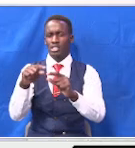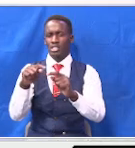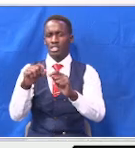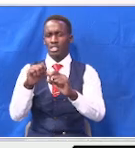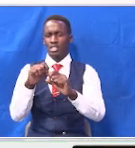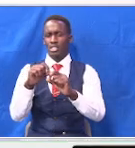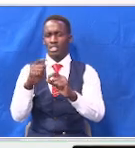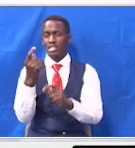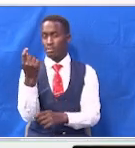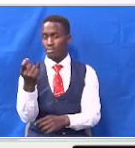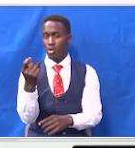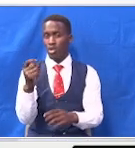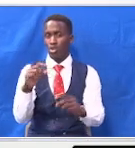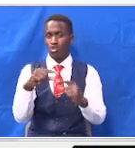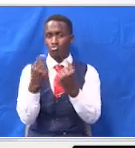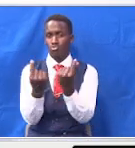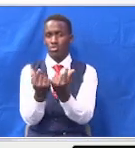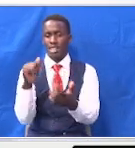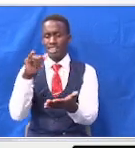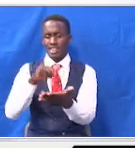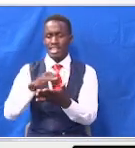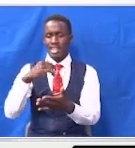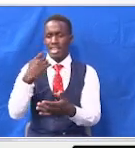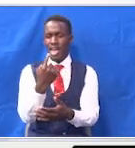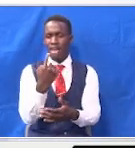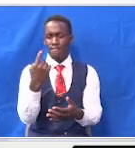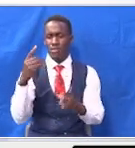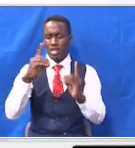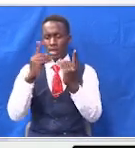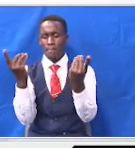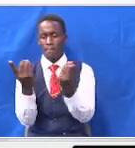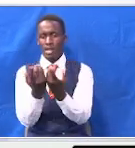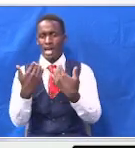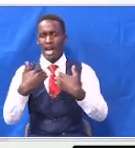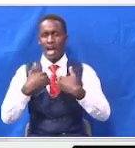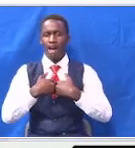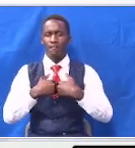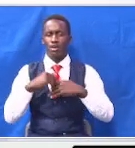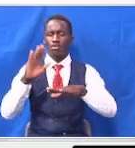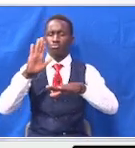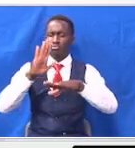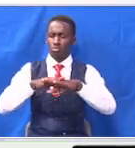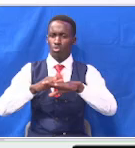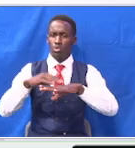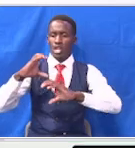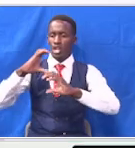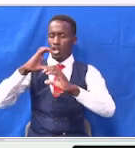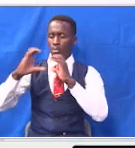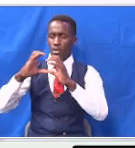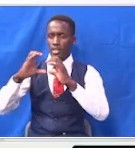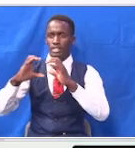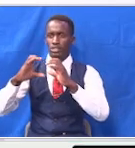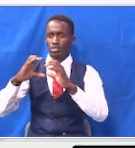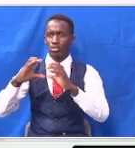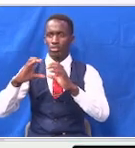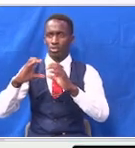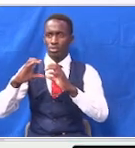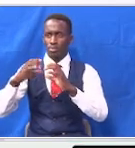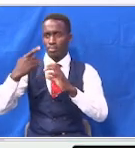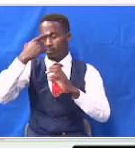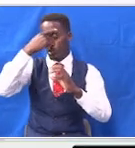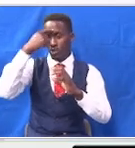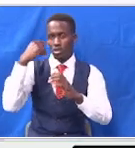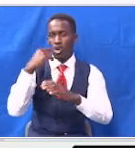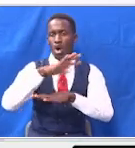business, so that every state department has a proper communication efforts, because every